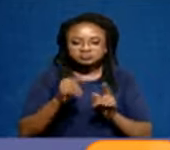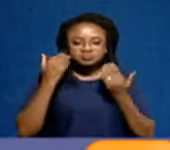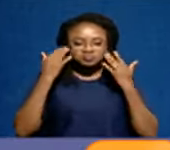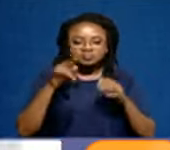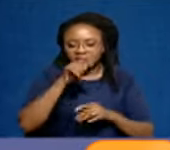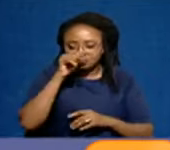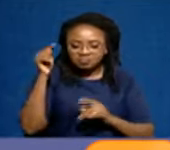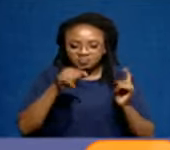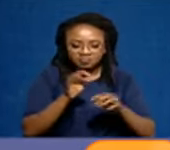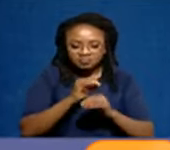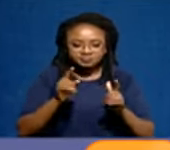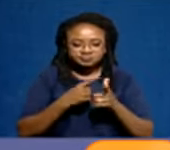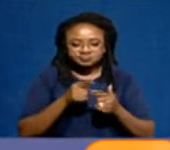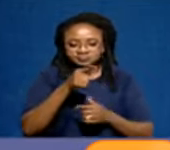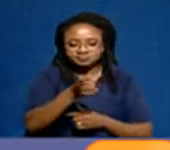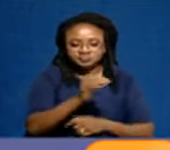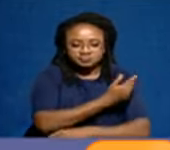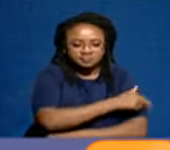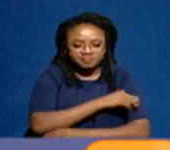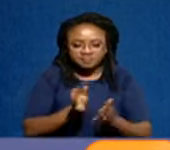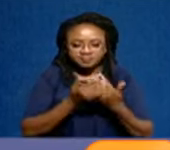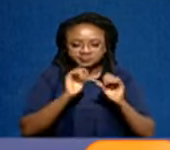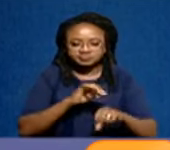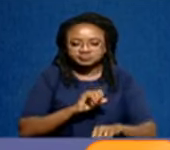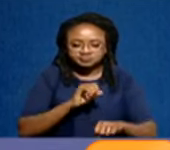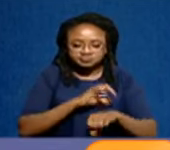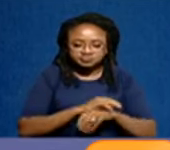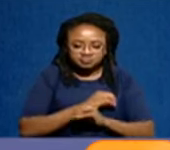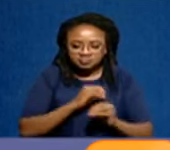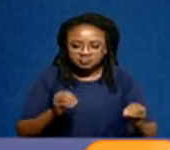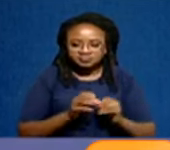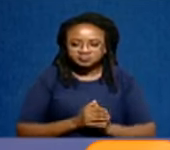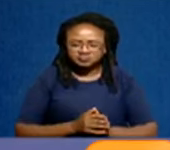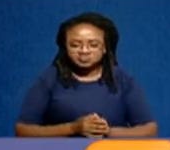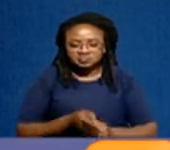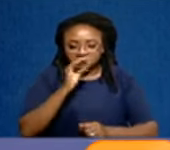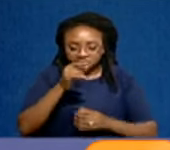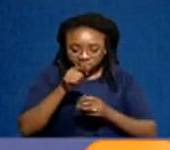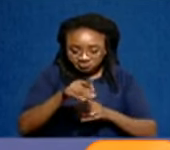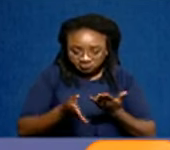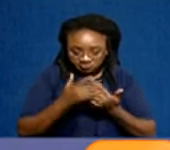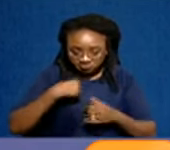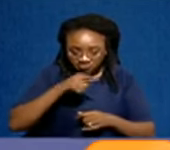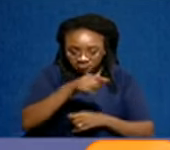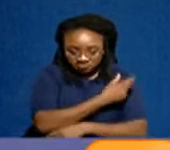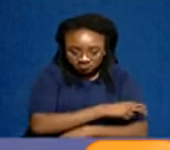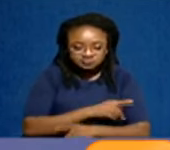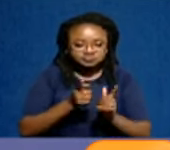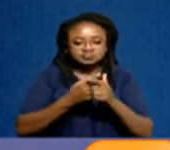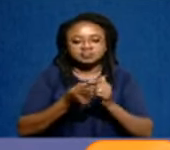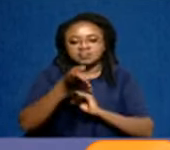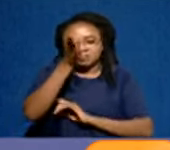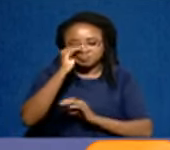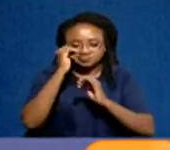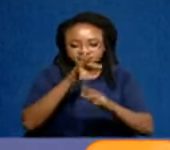wapi, hakuna mtu anasaidia hiyo hospitali. Your Excellency, if you take over that one, hata Mungu atasaidia wewe na utaishi. Na mimi nafikiri hiyo sio mwaka